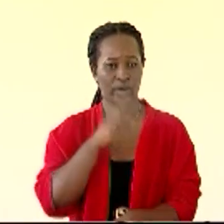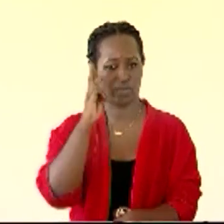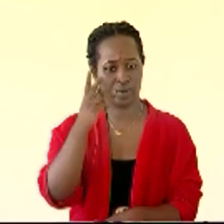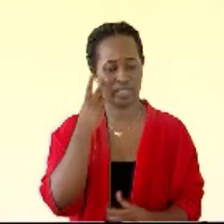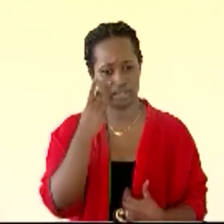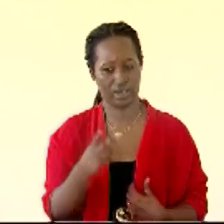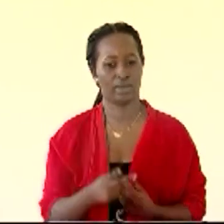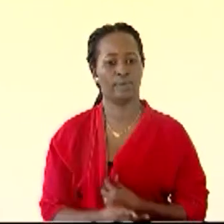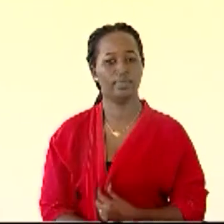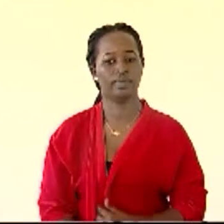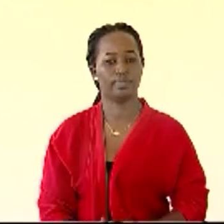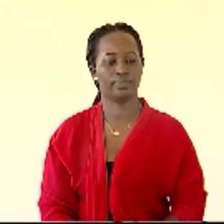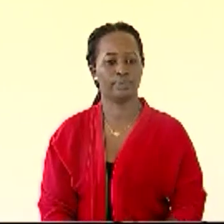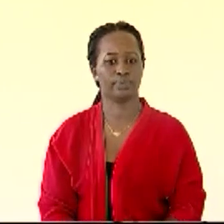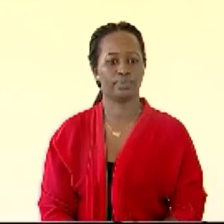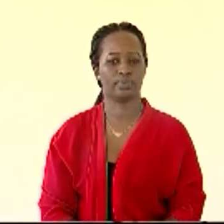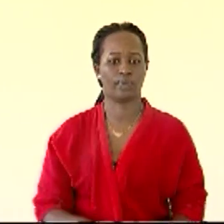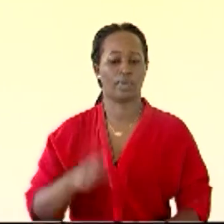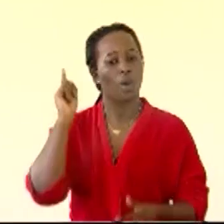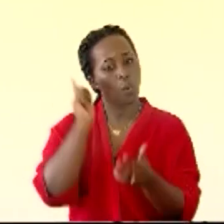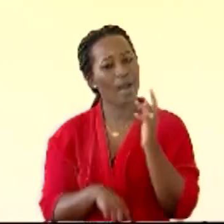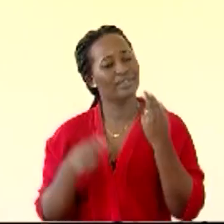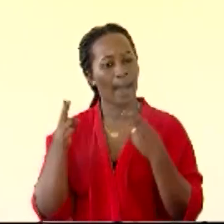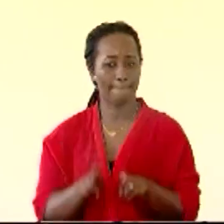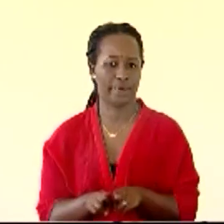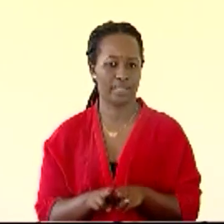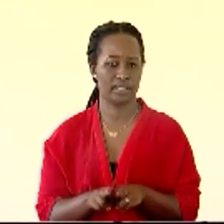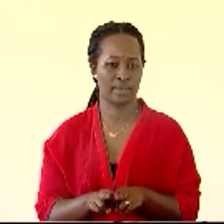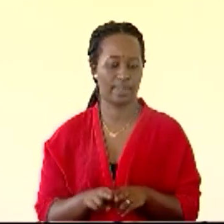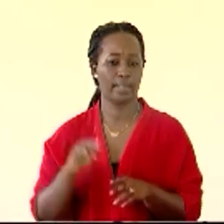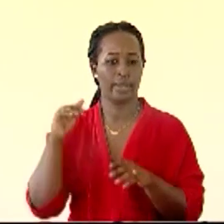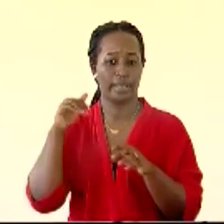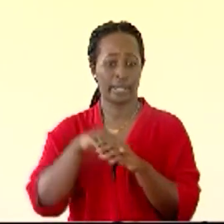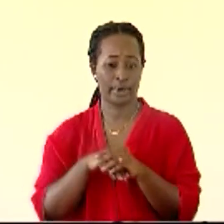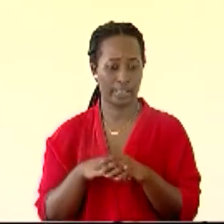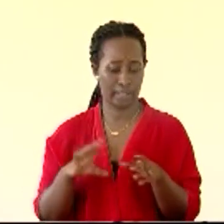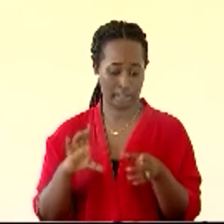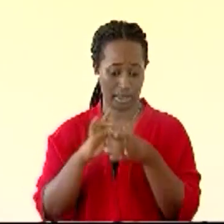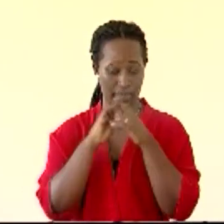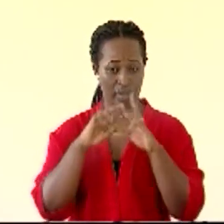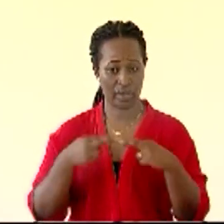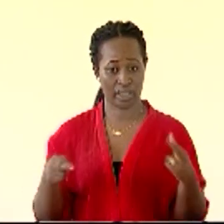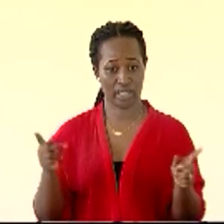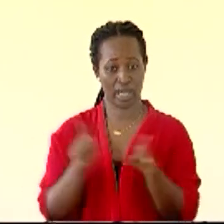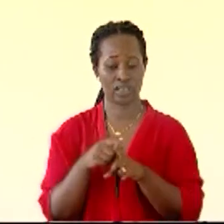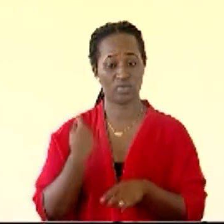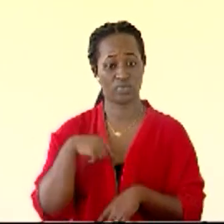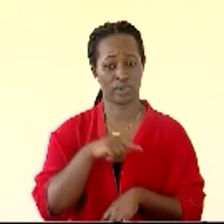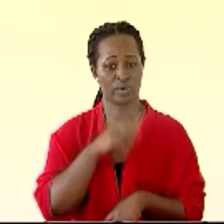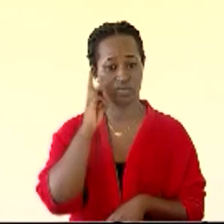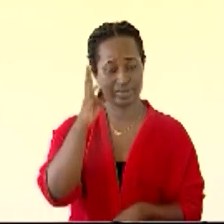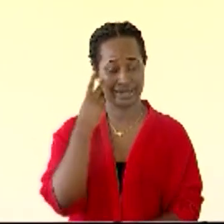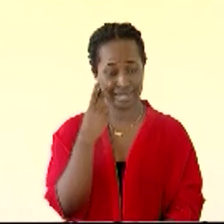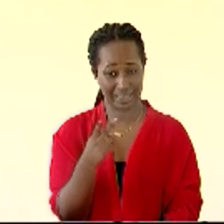a much bigger one. What exactly happens? So he interrupted reactions, as we shall see in some of his